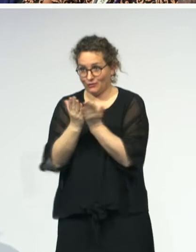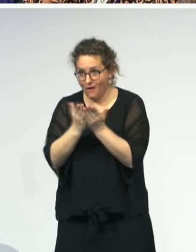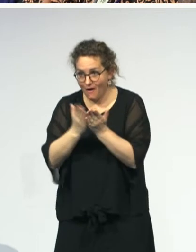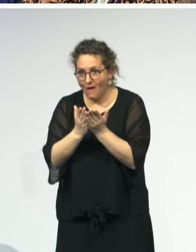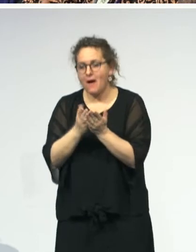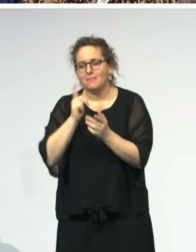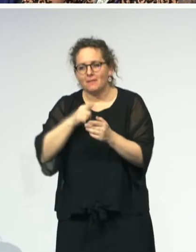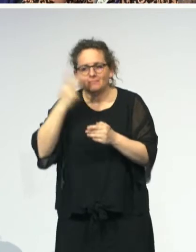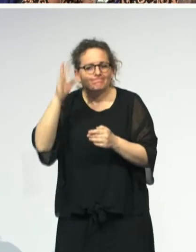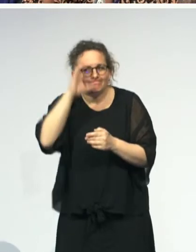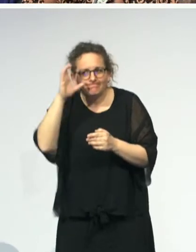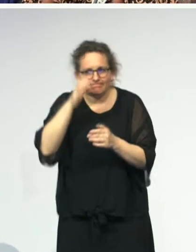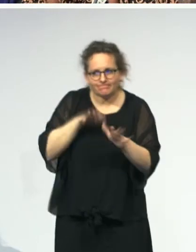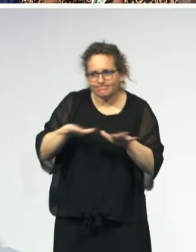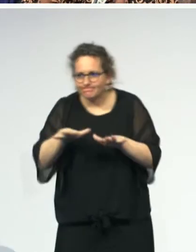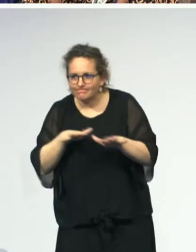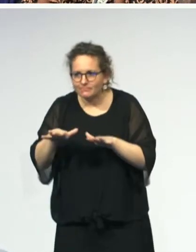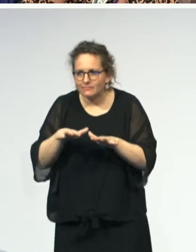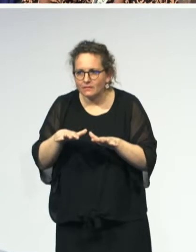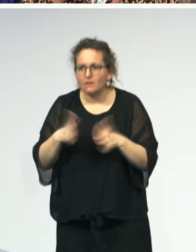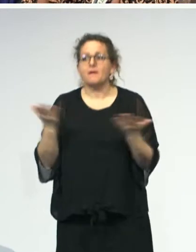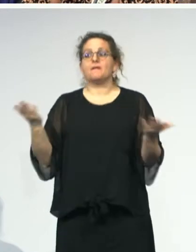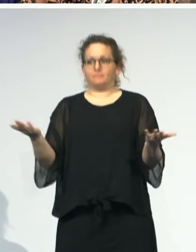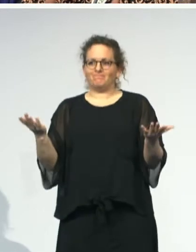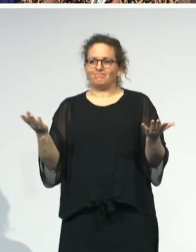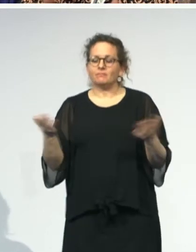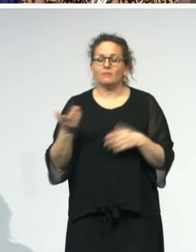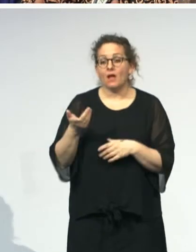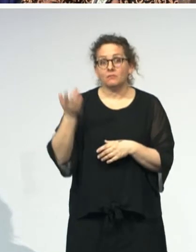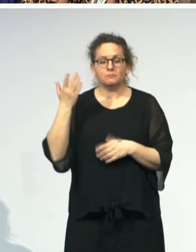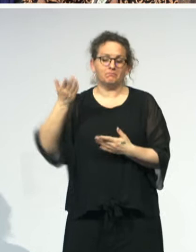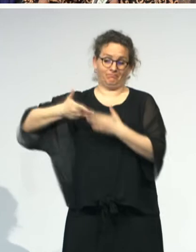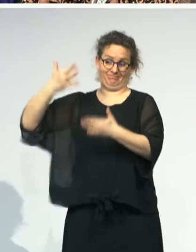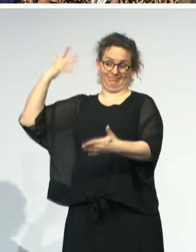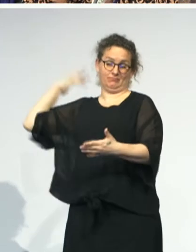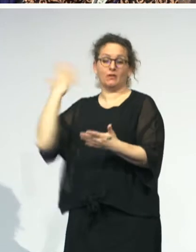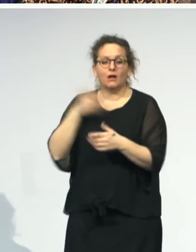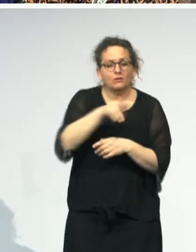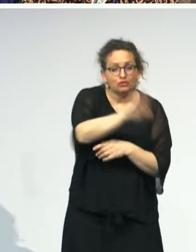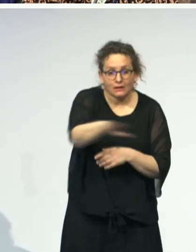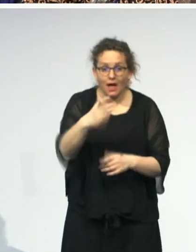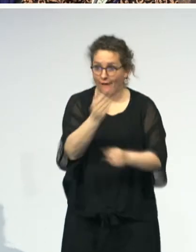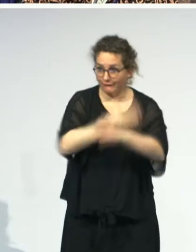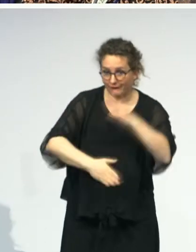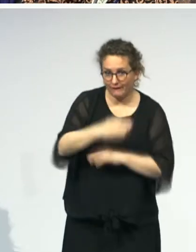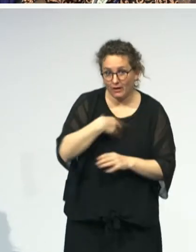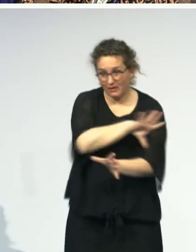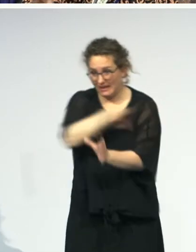to school. And Zanzibar has never had special schools. We only